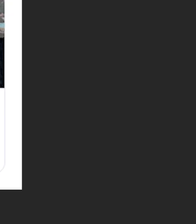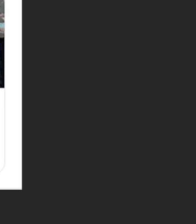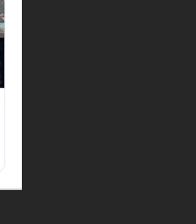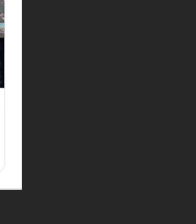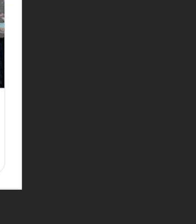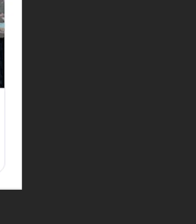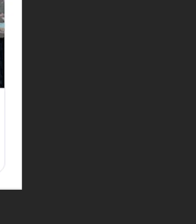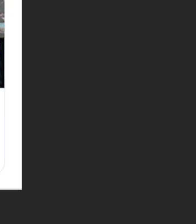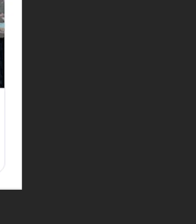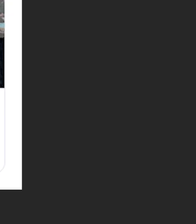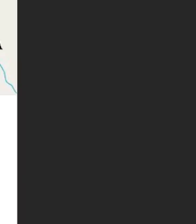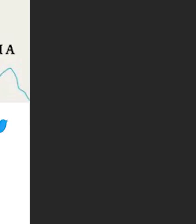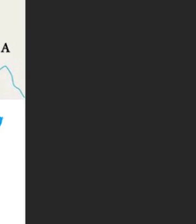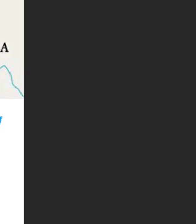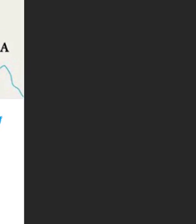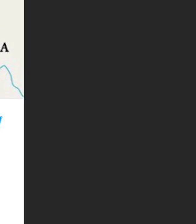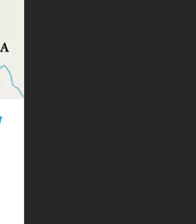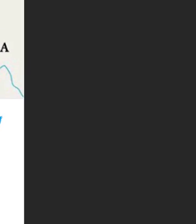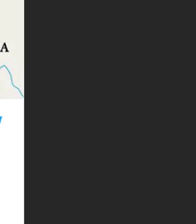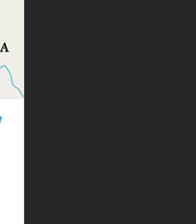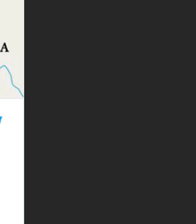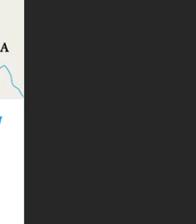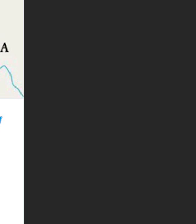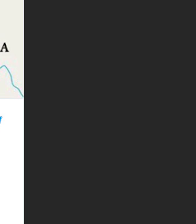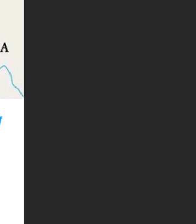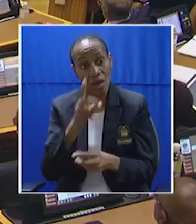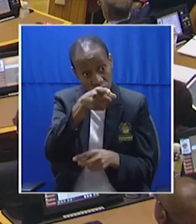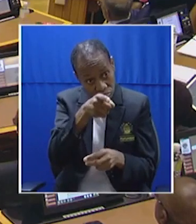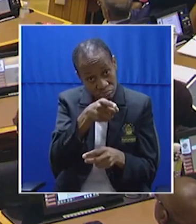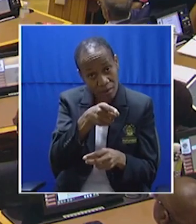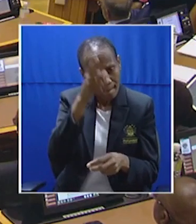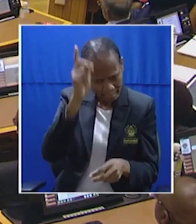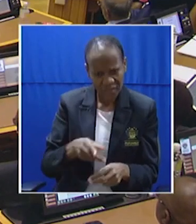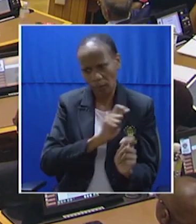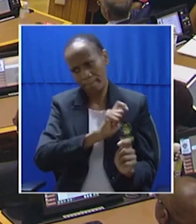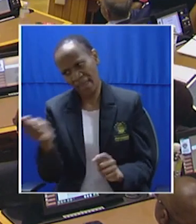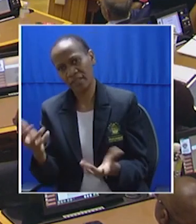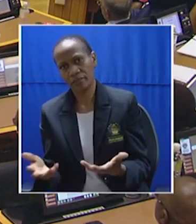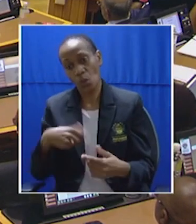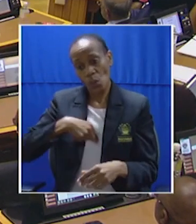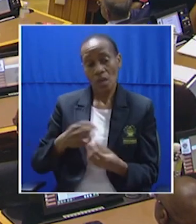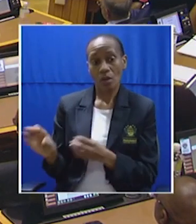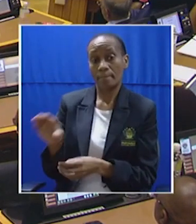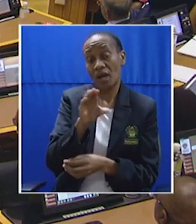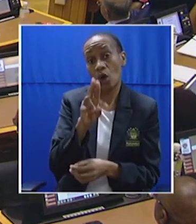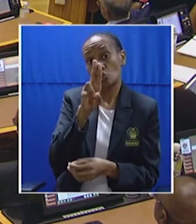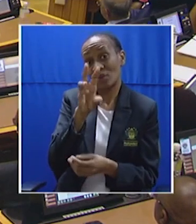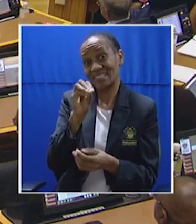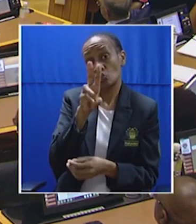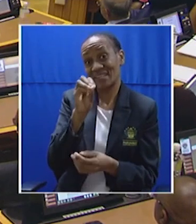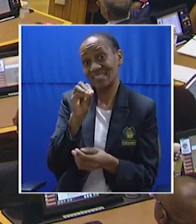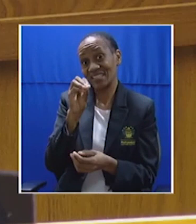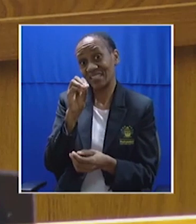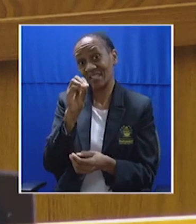Minister of Finance, aka Kigali's unofficial tourism rep, said, we are setting aside 23 billion rand a